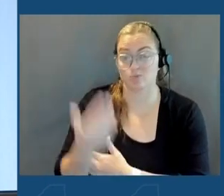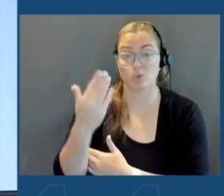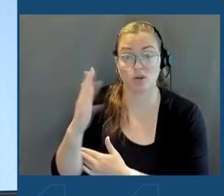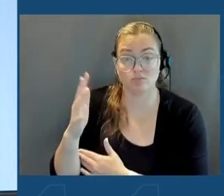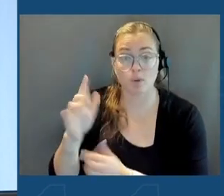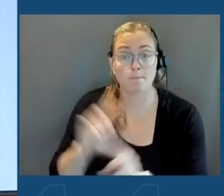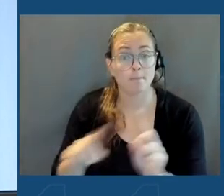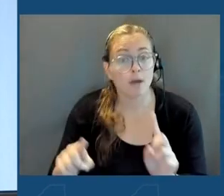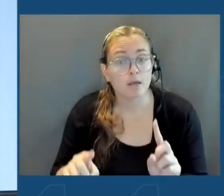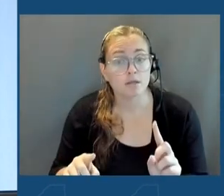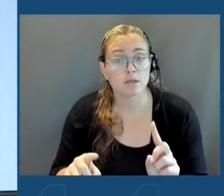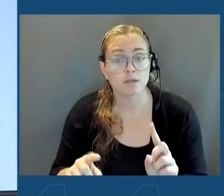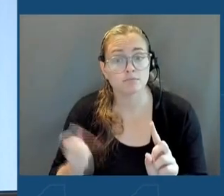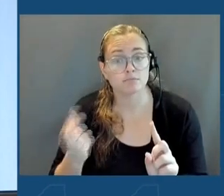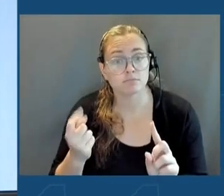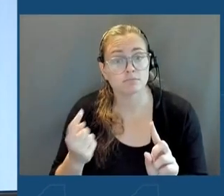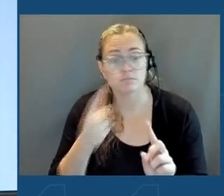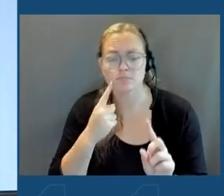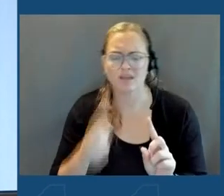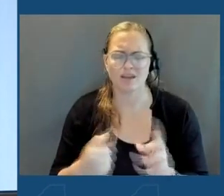I'm also such a